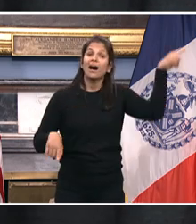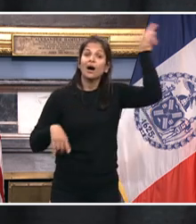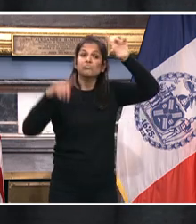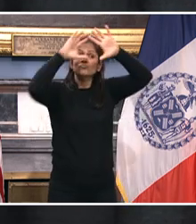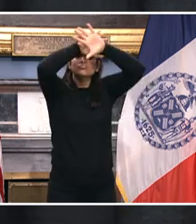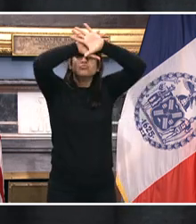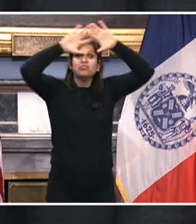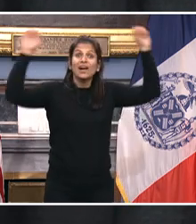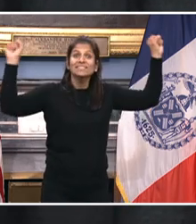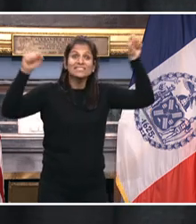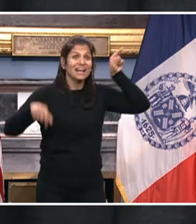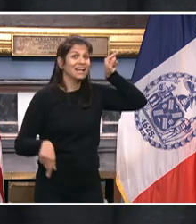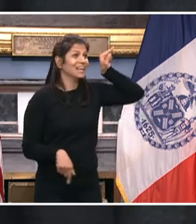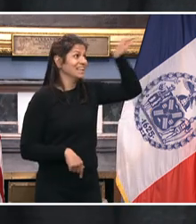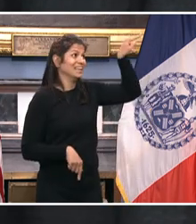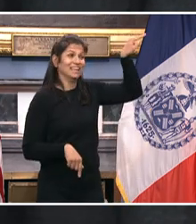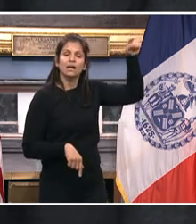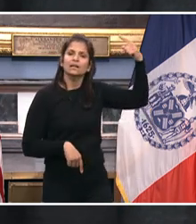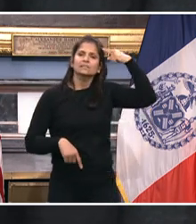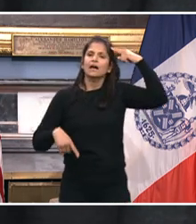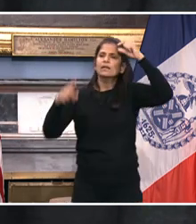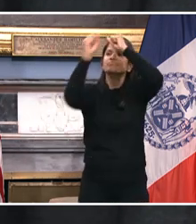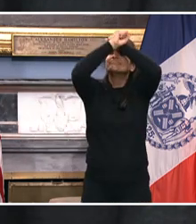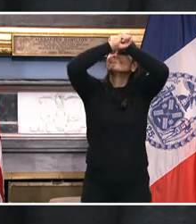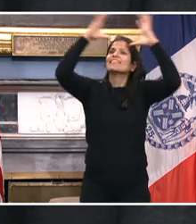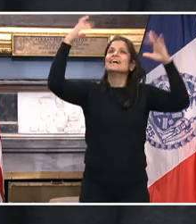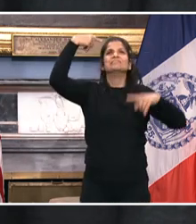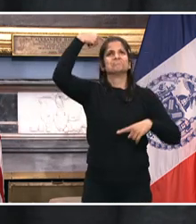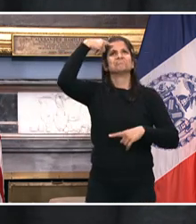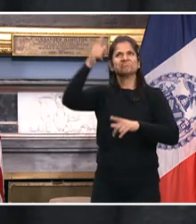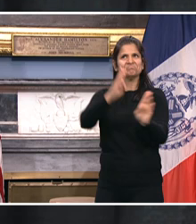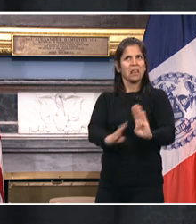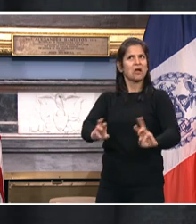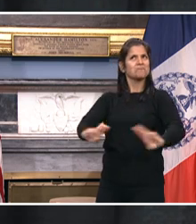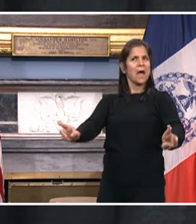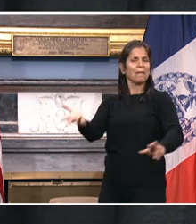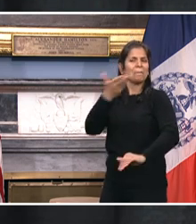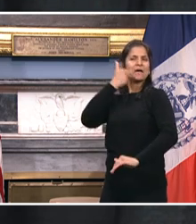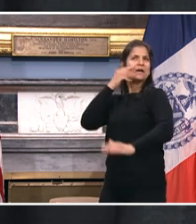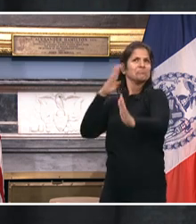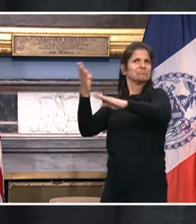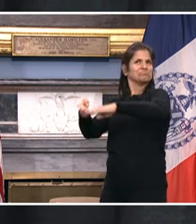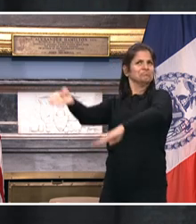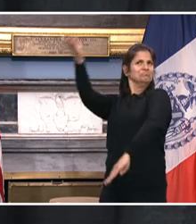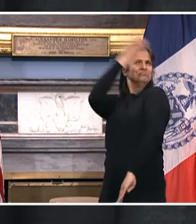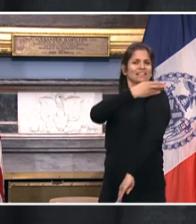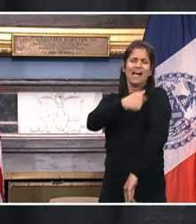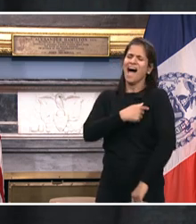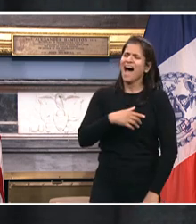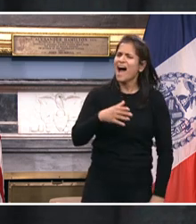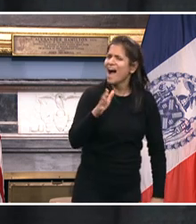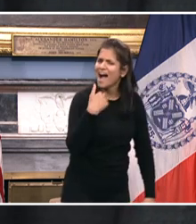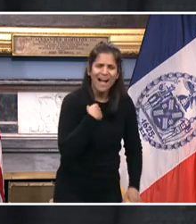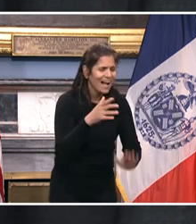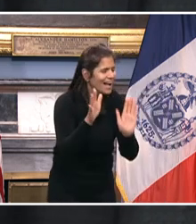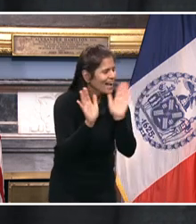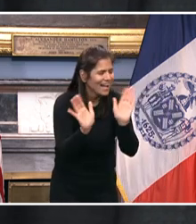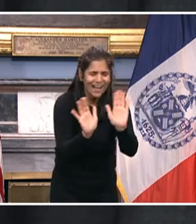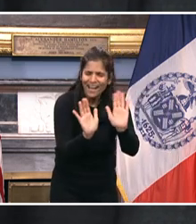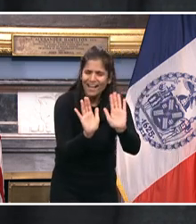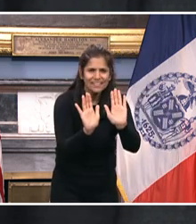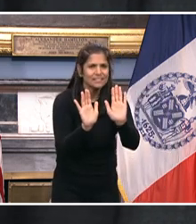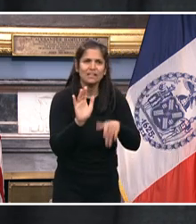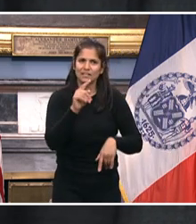So definitely, in that sense, a conservative model that was preparing us for the worst. And I'm